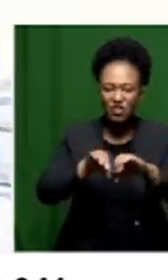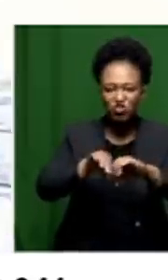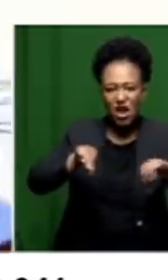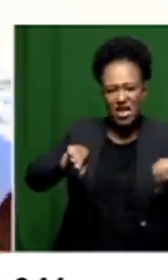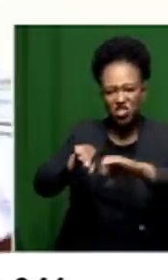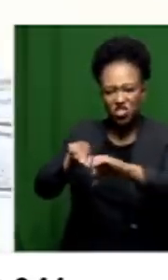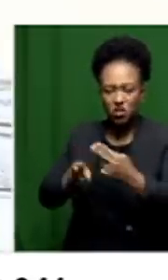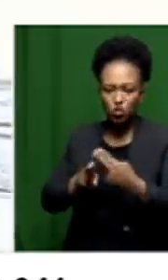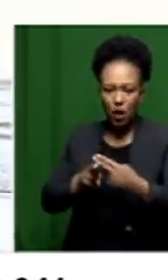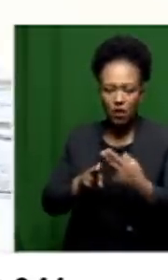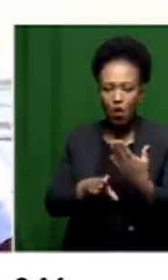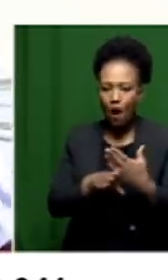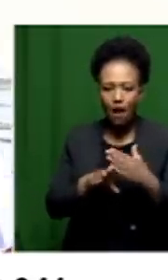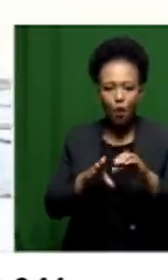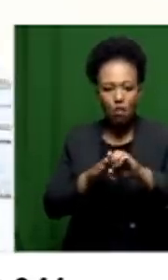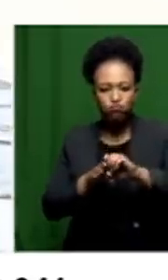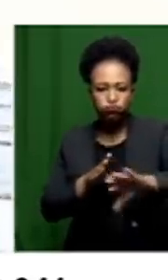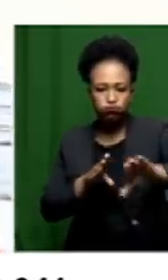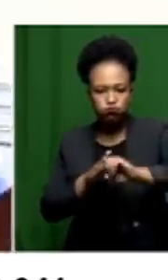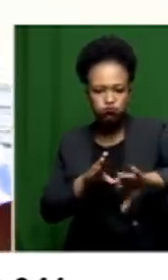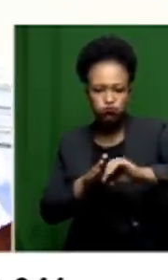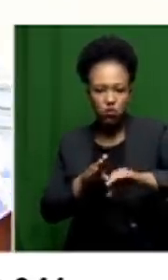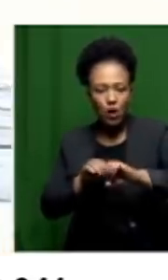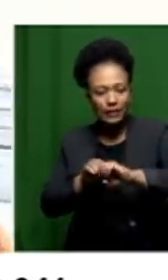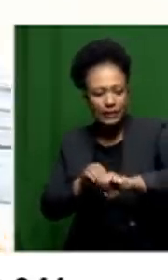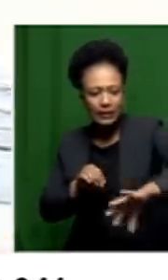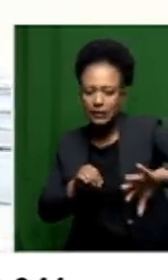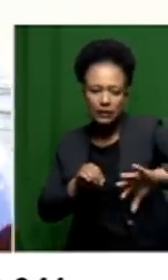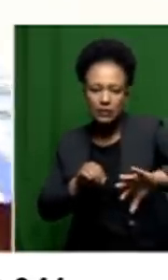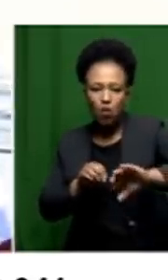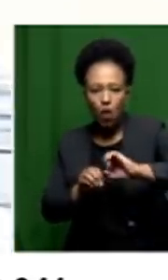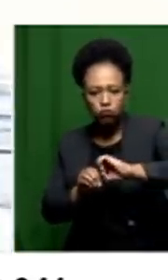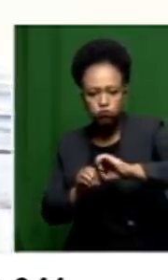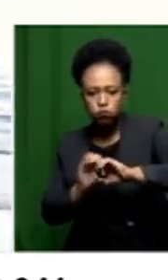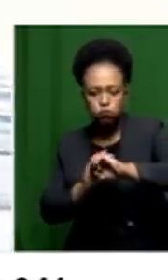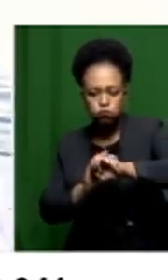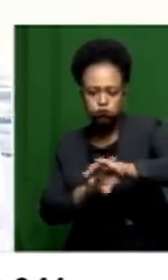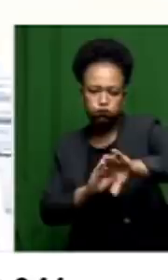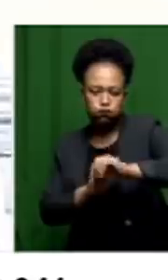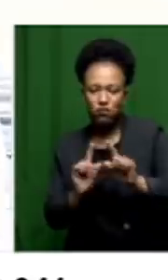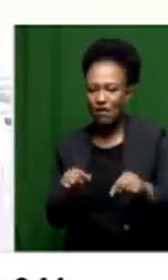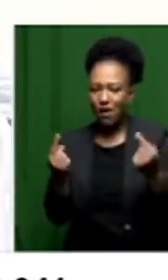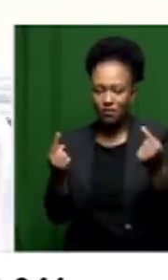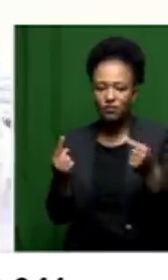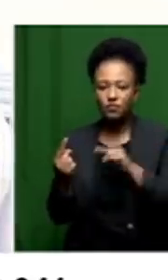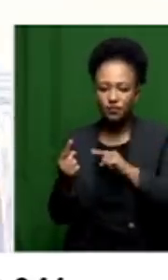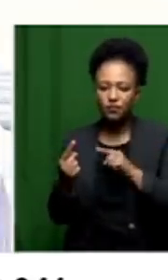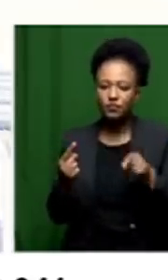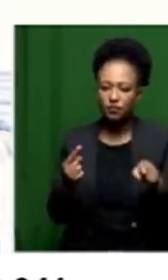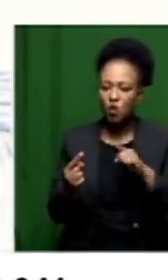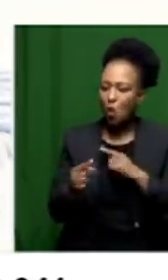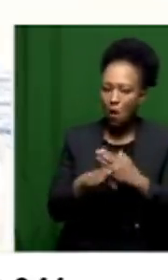The people that work in the streets, instead of just cleaning up everything, they sweep it inside the drains and the manholes, and this is what causes the